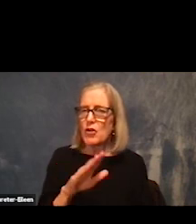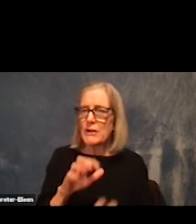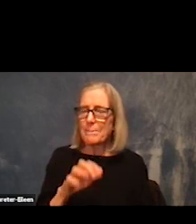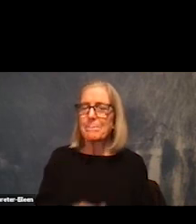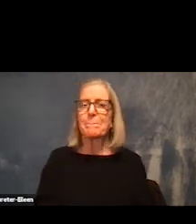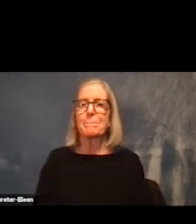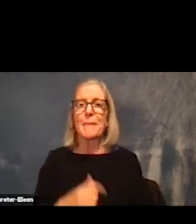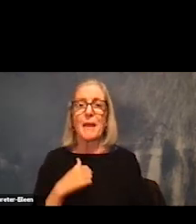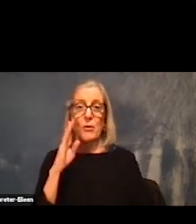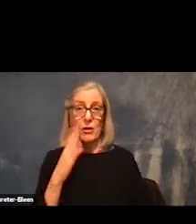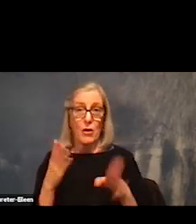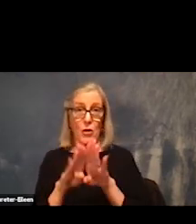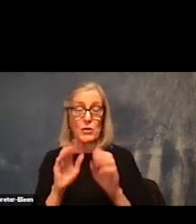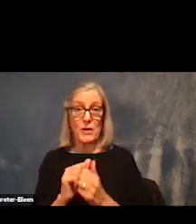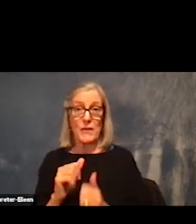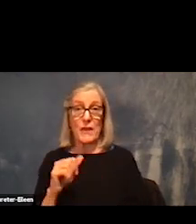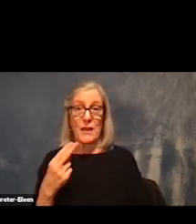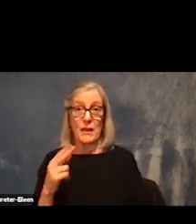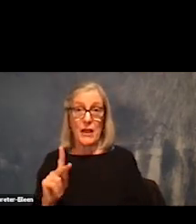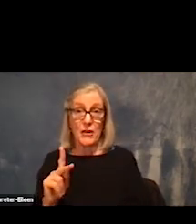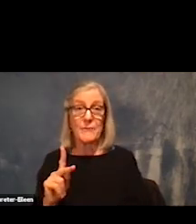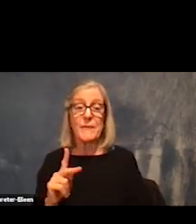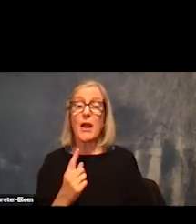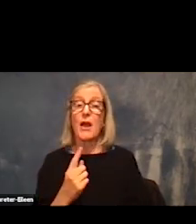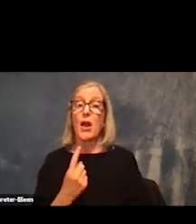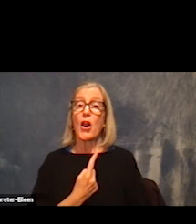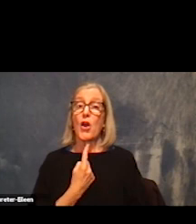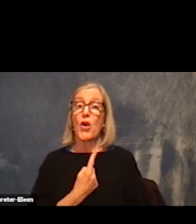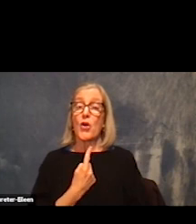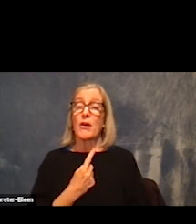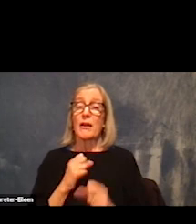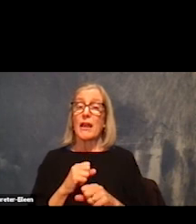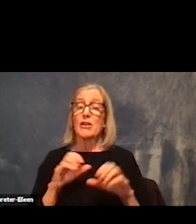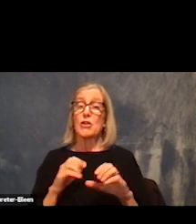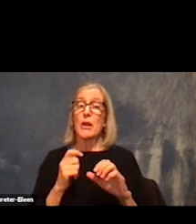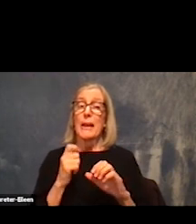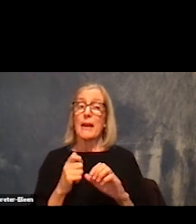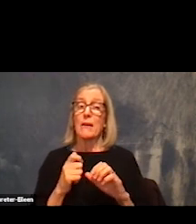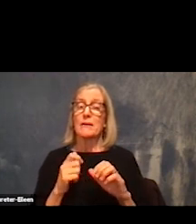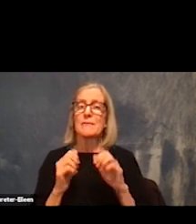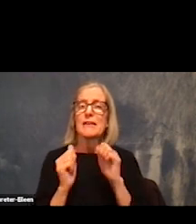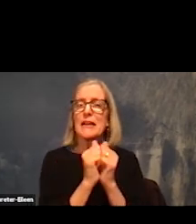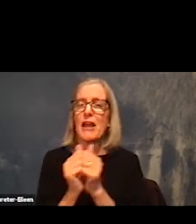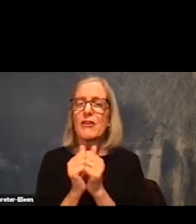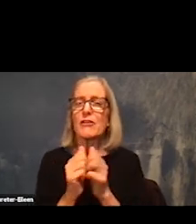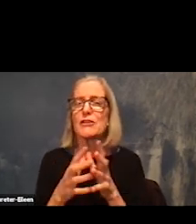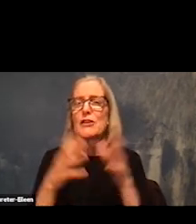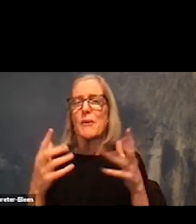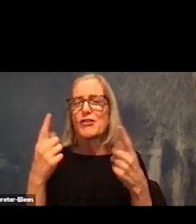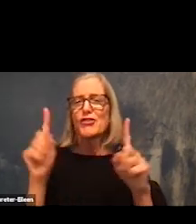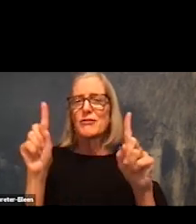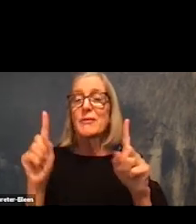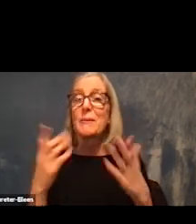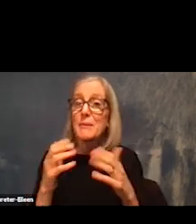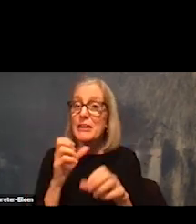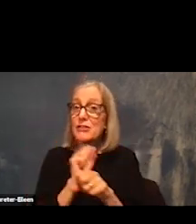Keller. Alone we can do so little. Together we can do so much. Maybe together we can build strong alliances.